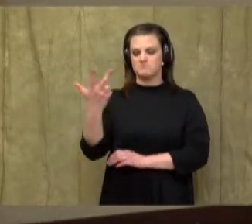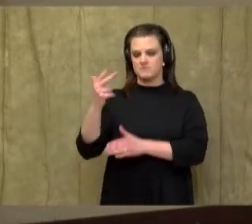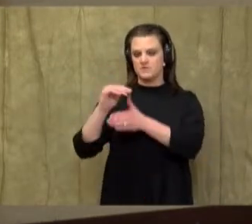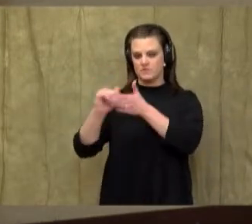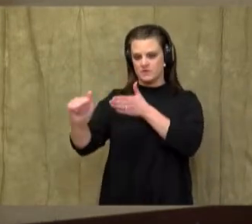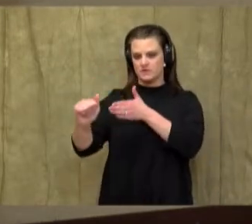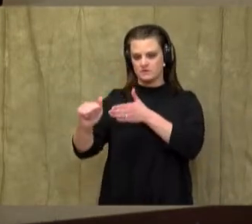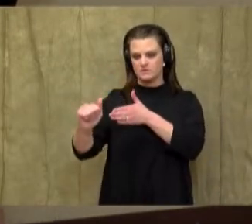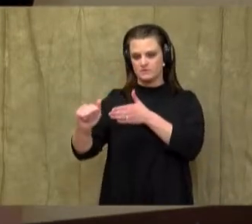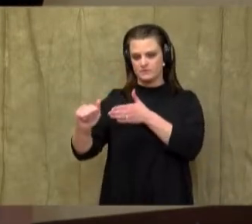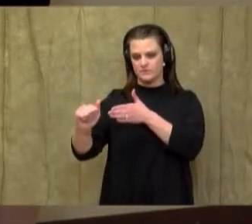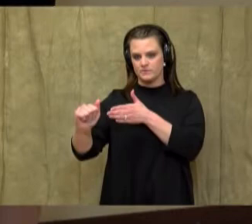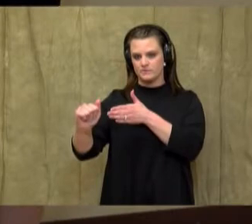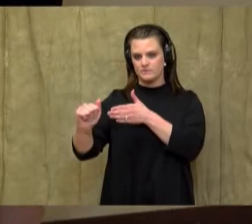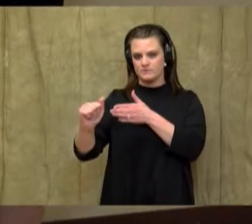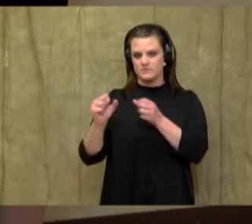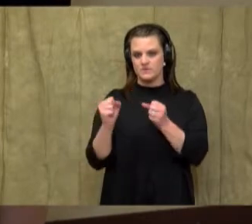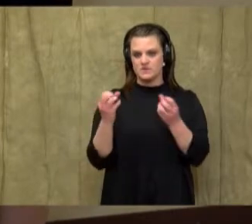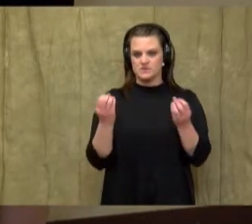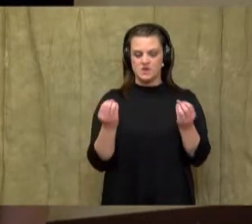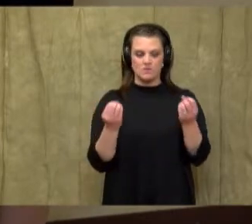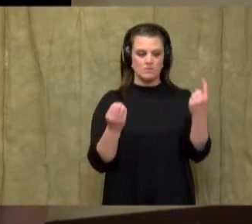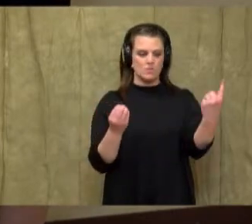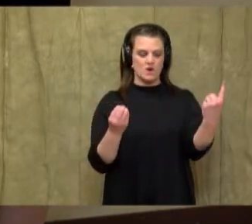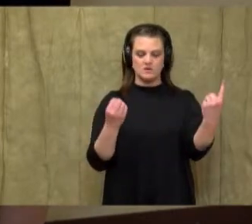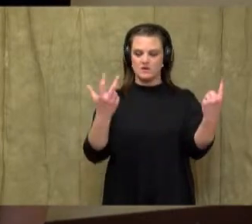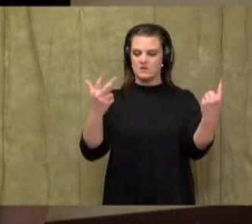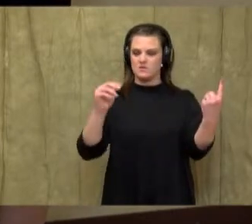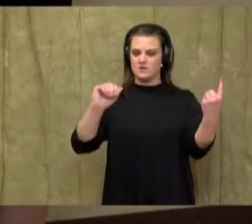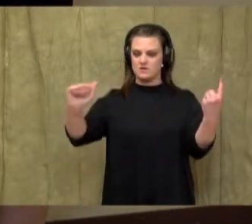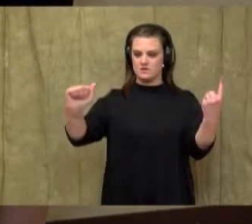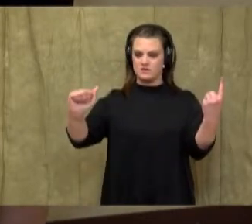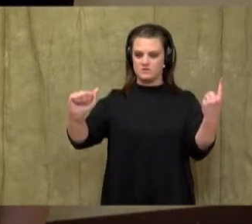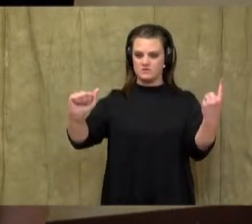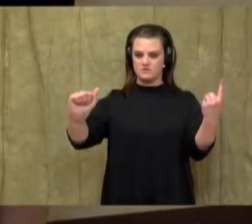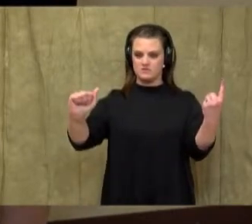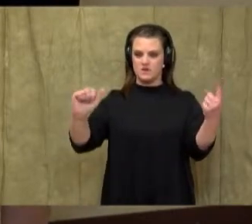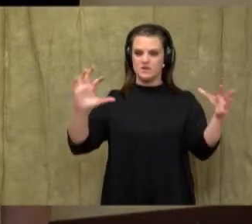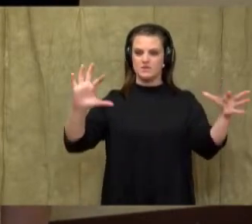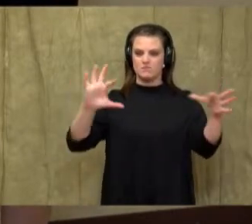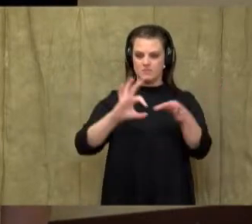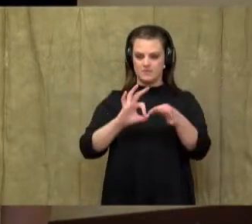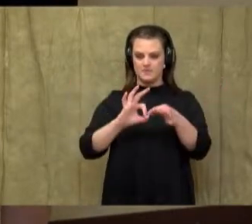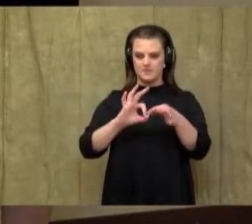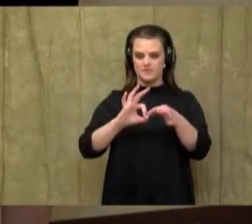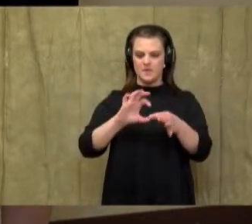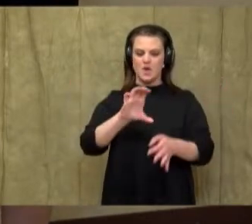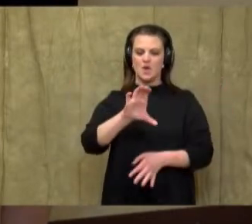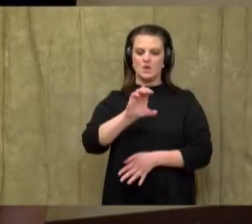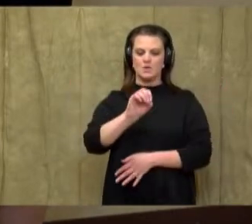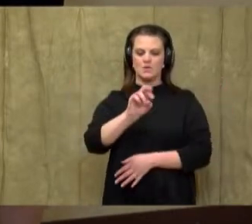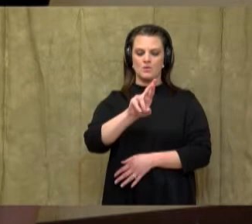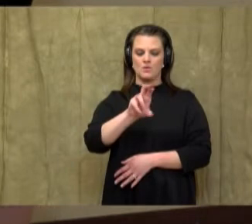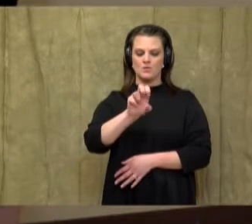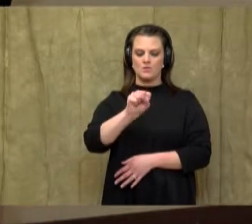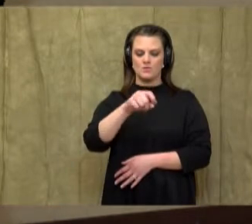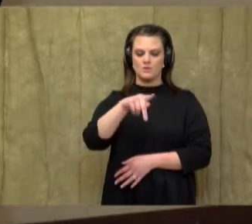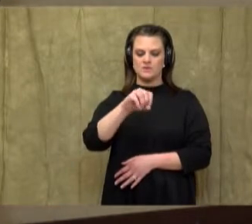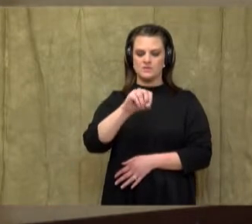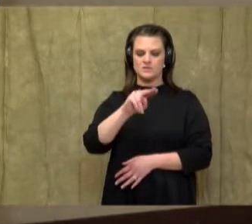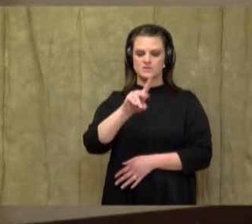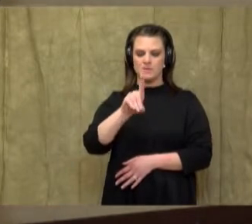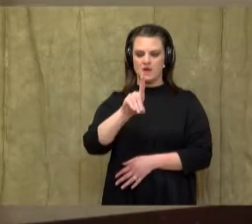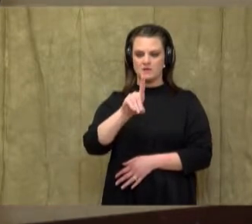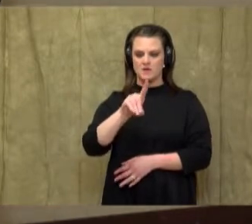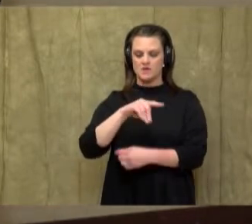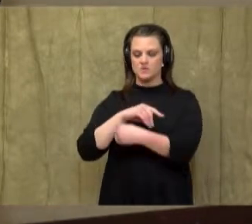$3. So those terms, 1 and 3, go together. They correspond together.